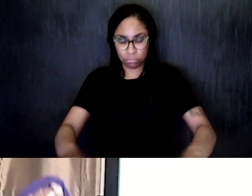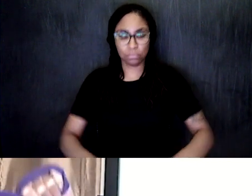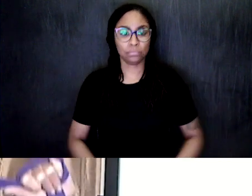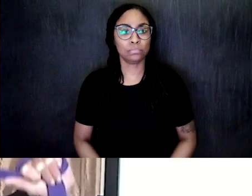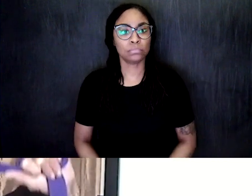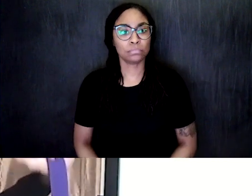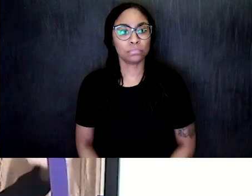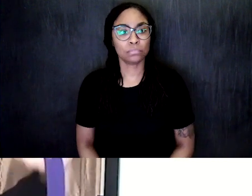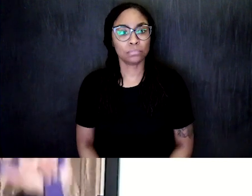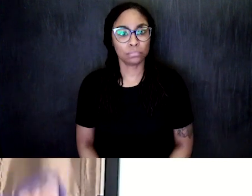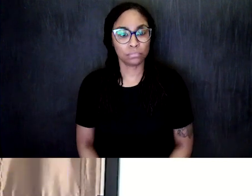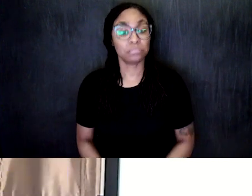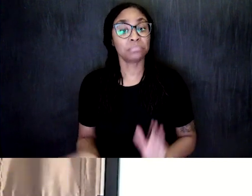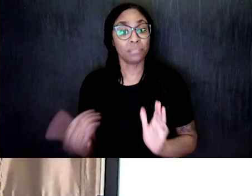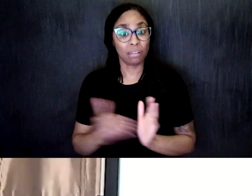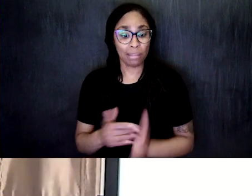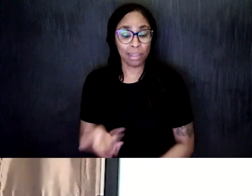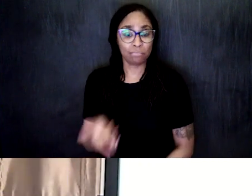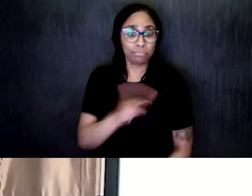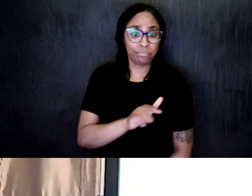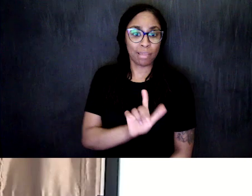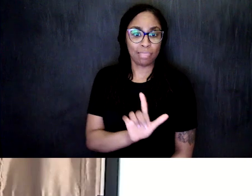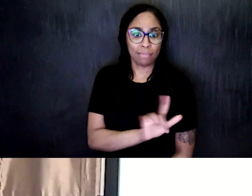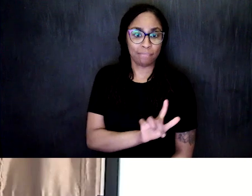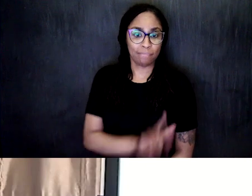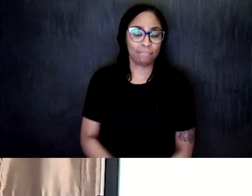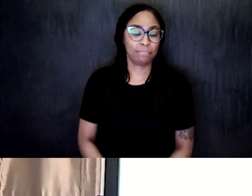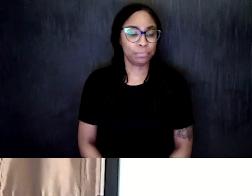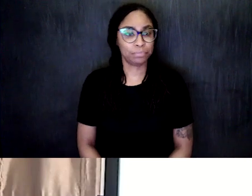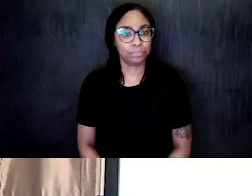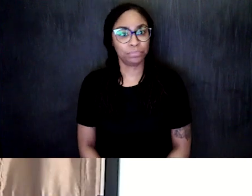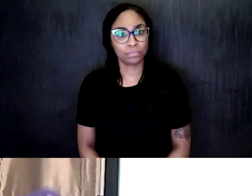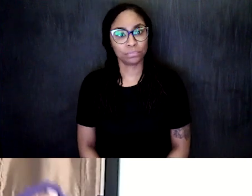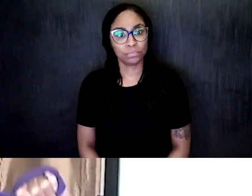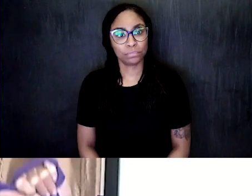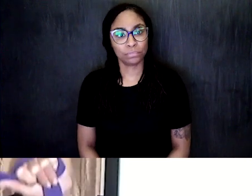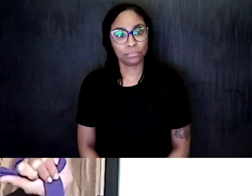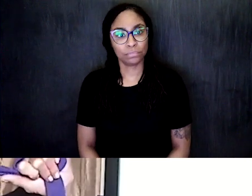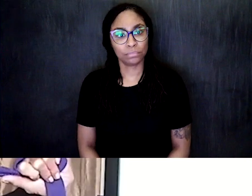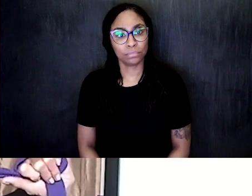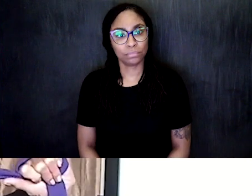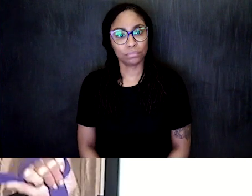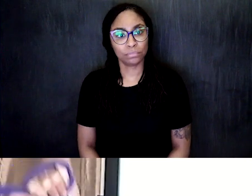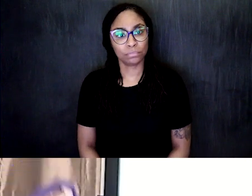And down. And again, left side.